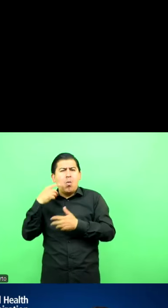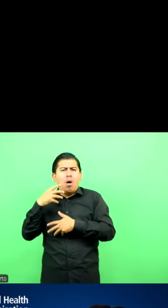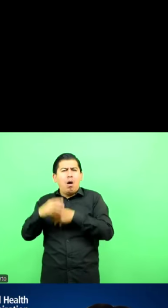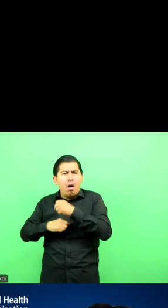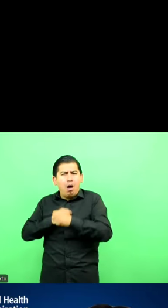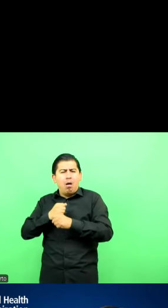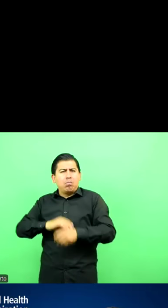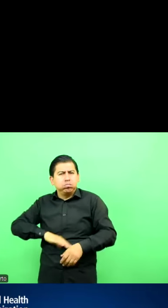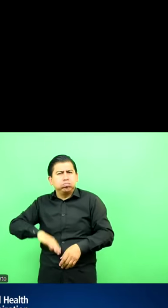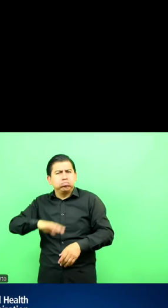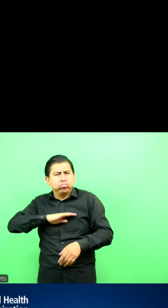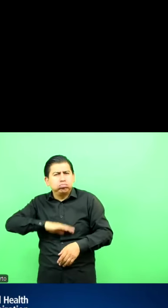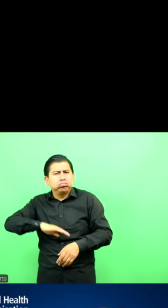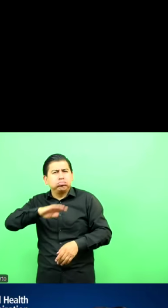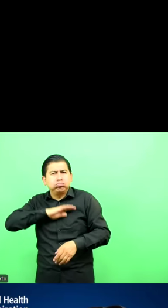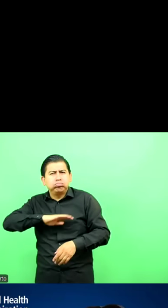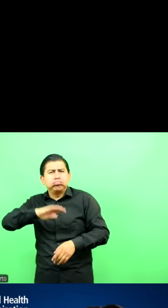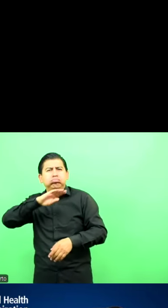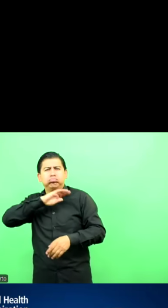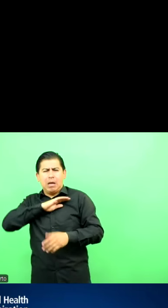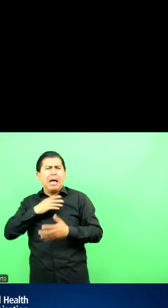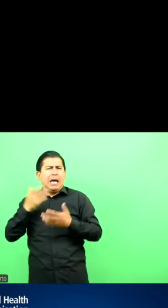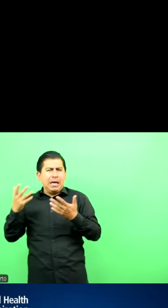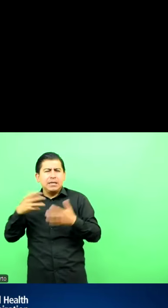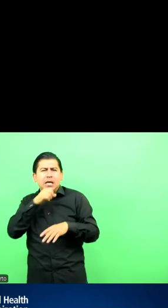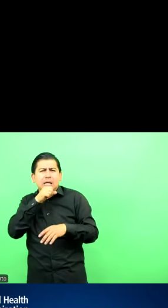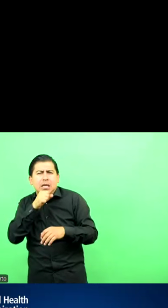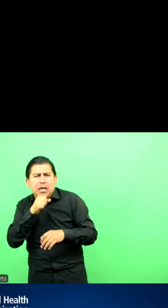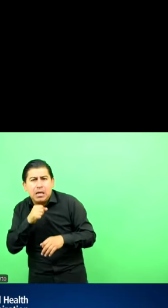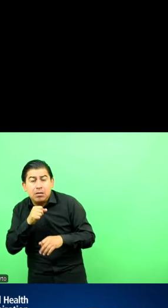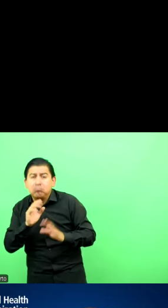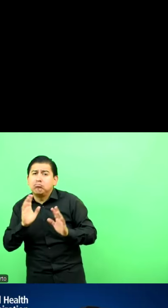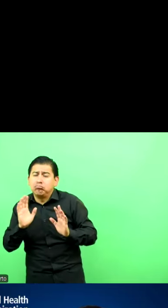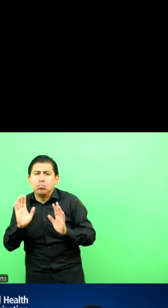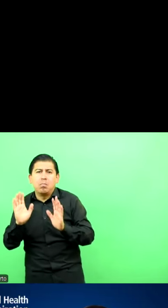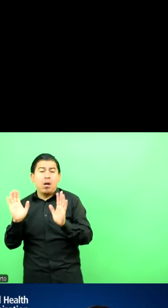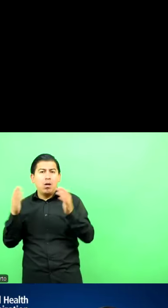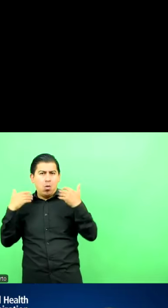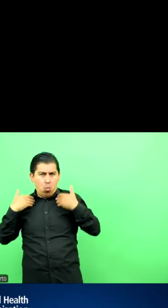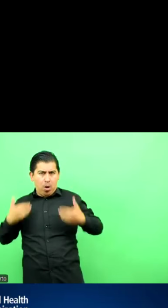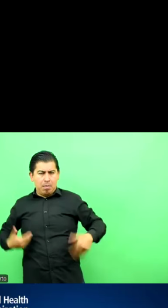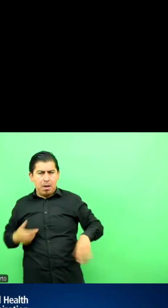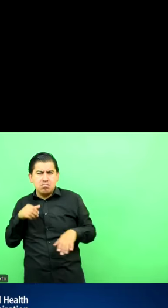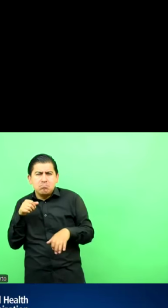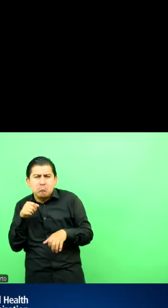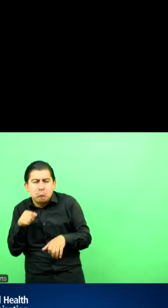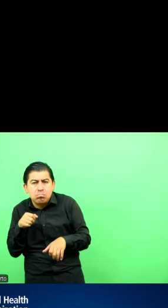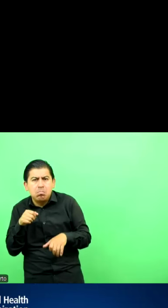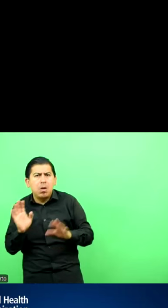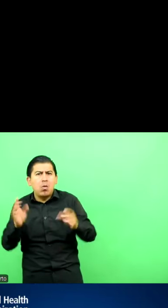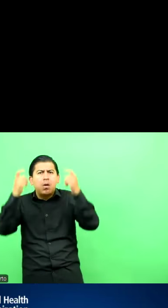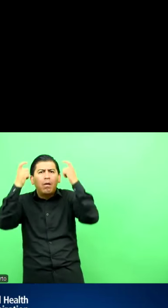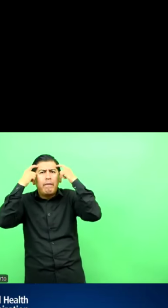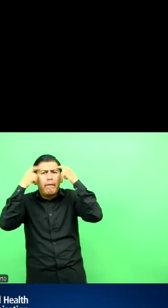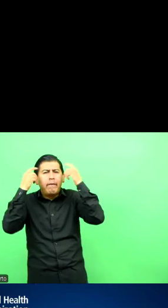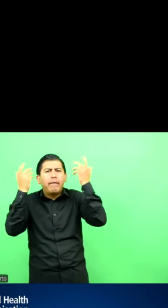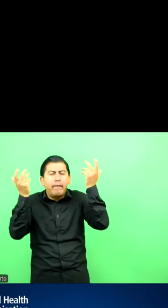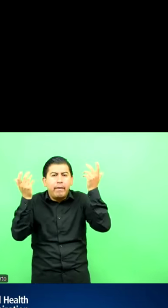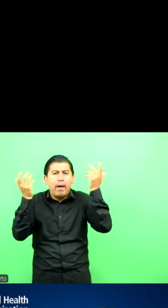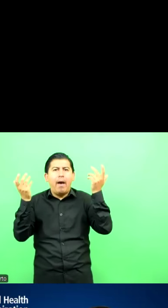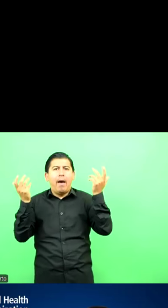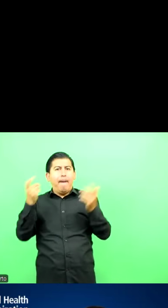strength. We need to understand that. We need to design our system accordingly. So as I showed, like from the data collection